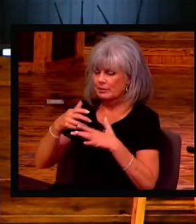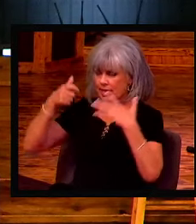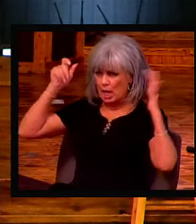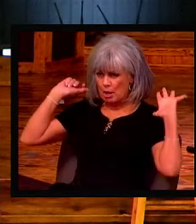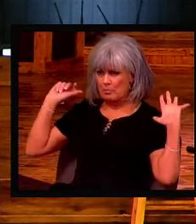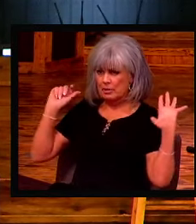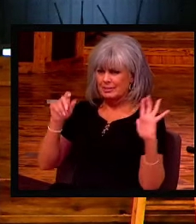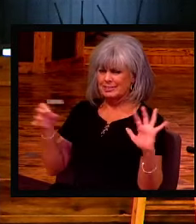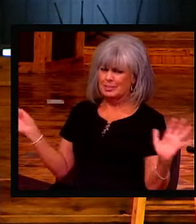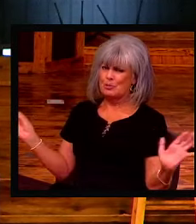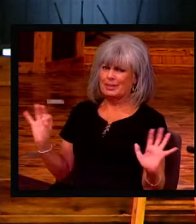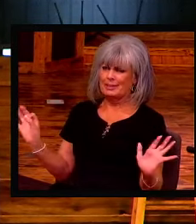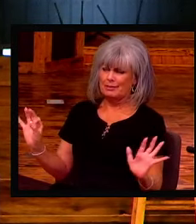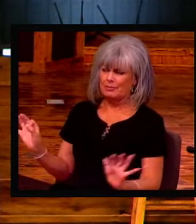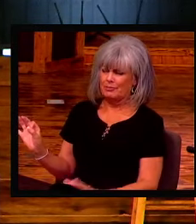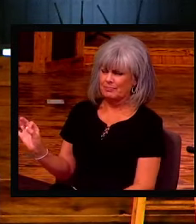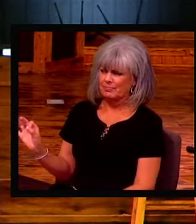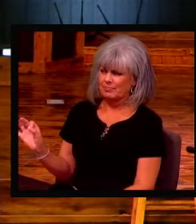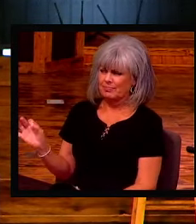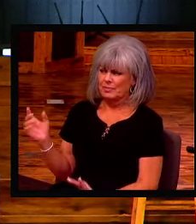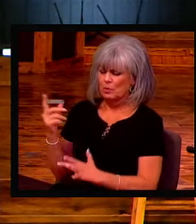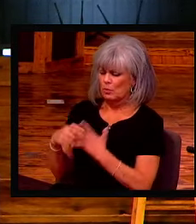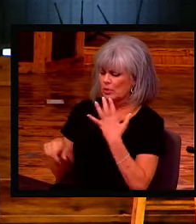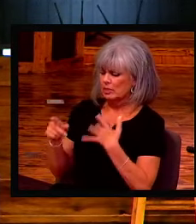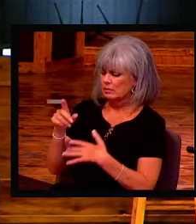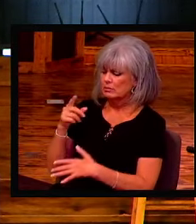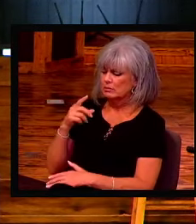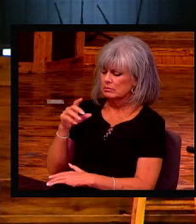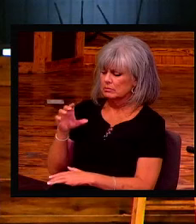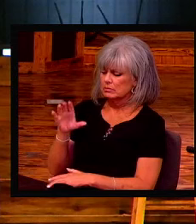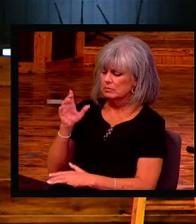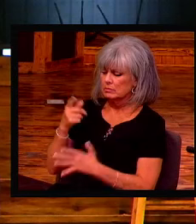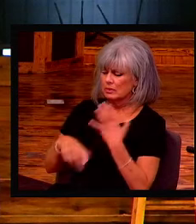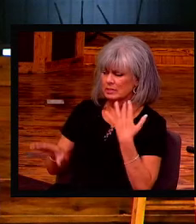It's no big deal. What would you say to that?